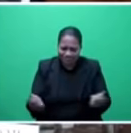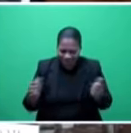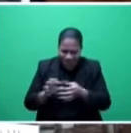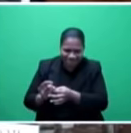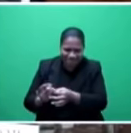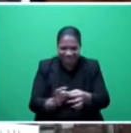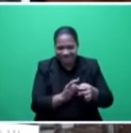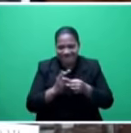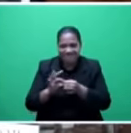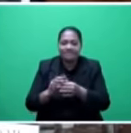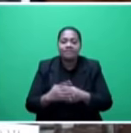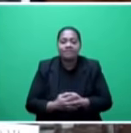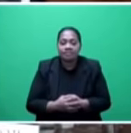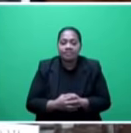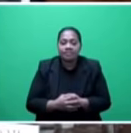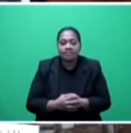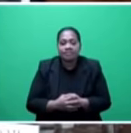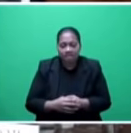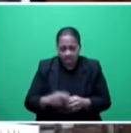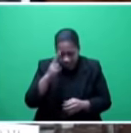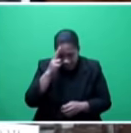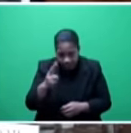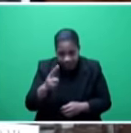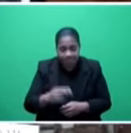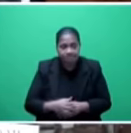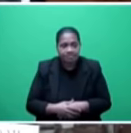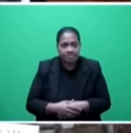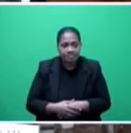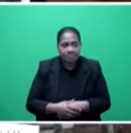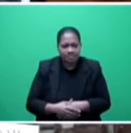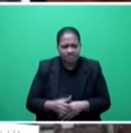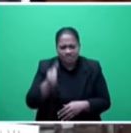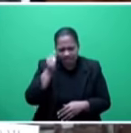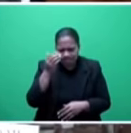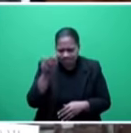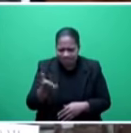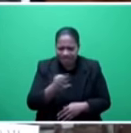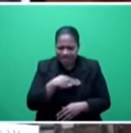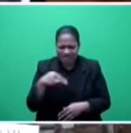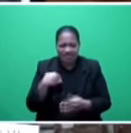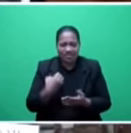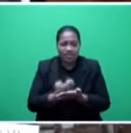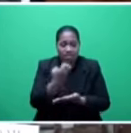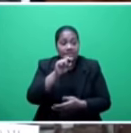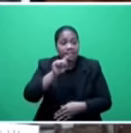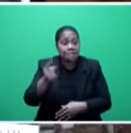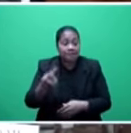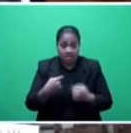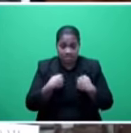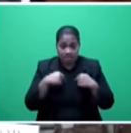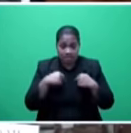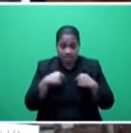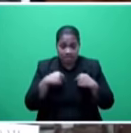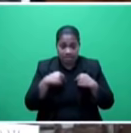Mr. Speaker, sir, I am no shadow Minister of the Economy, but I am here as a shadow